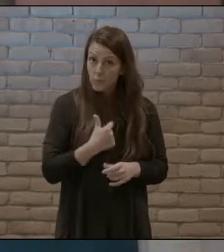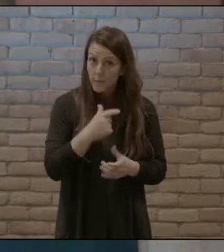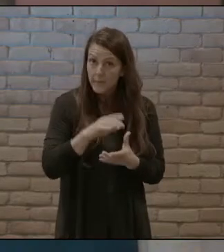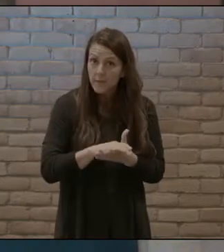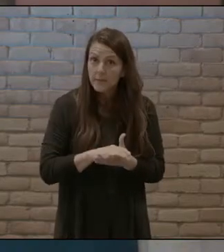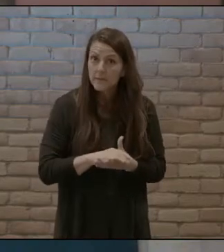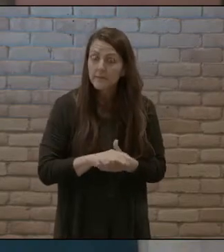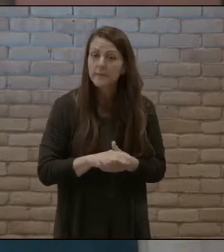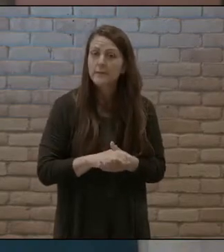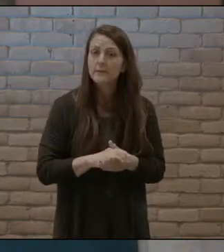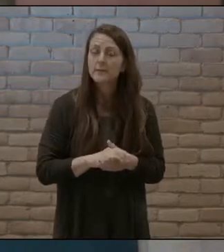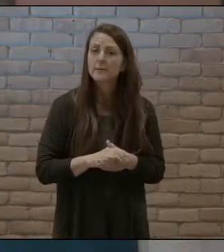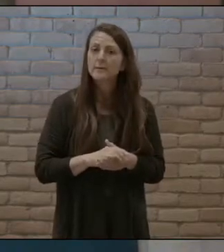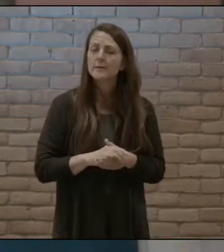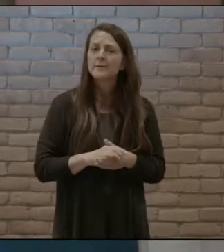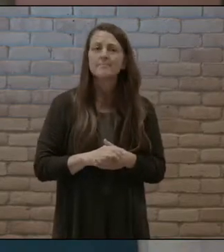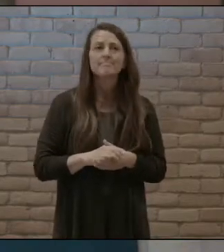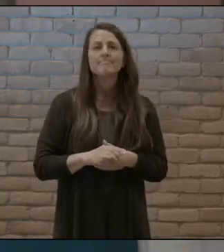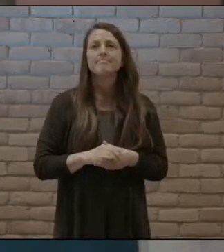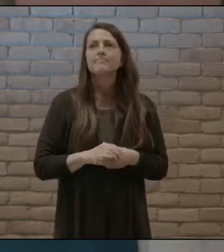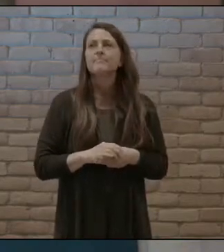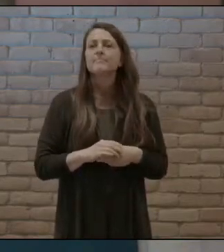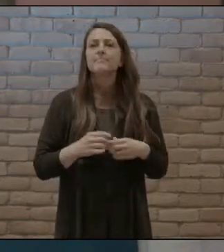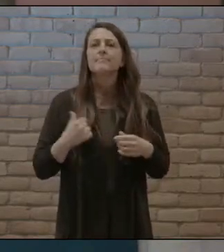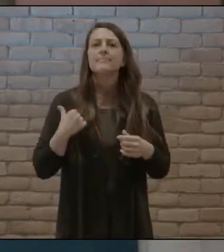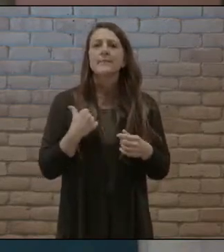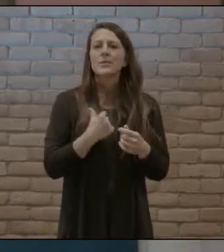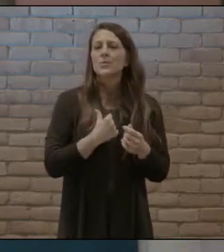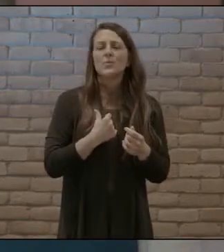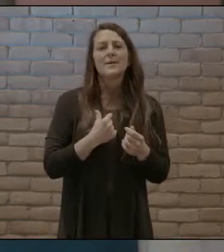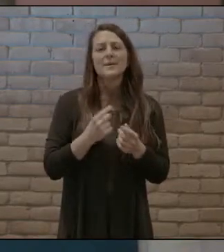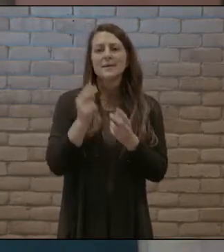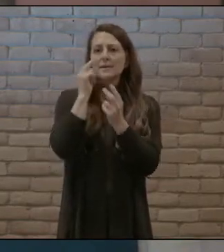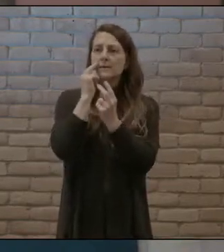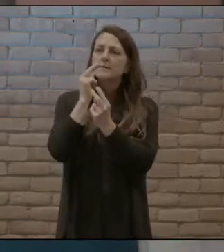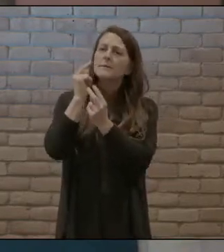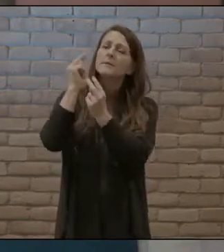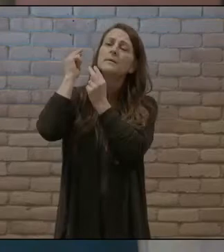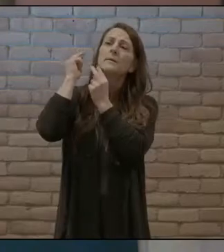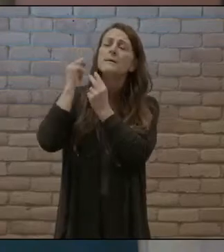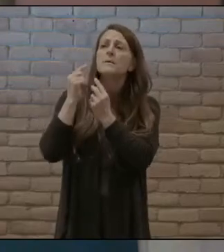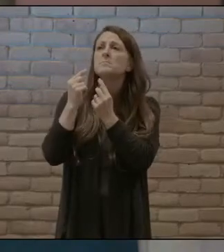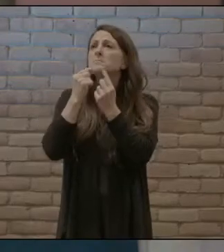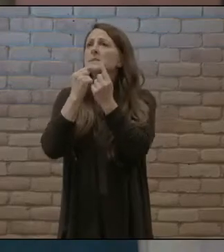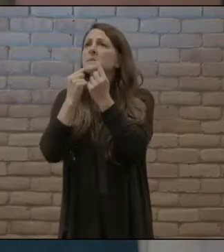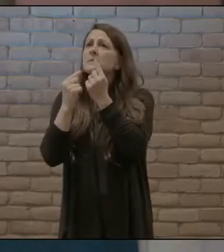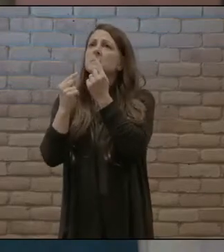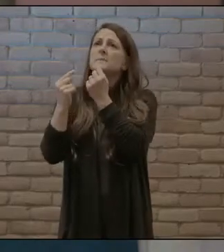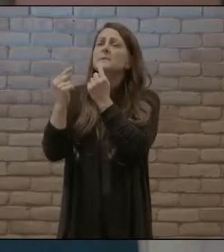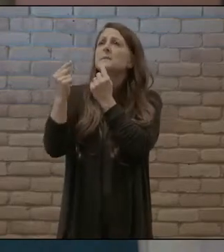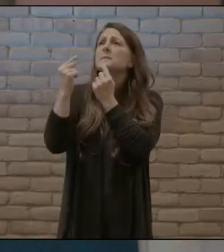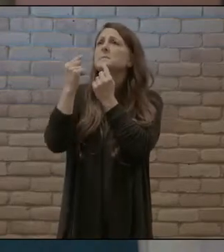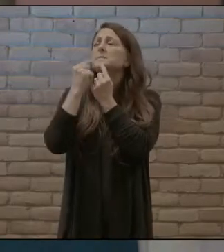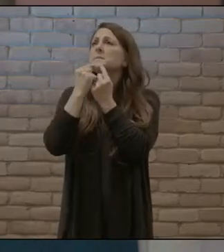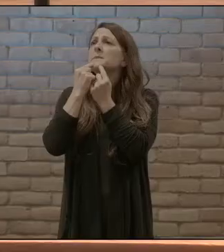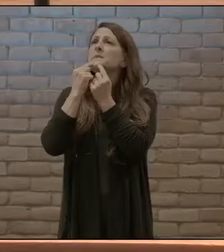That it's time to stop looking back at the past and glorifying the past?